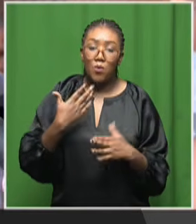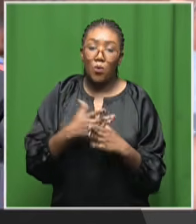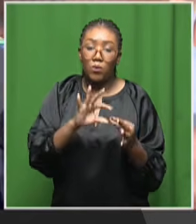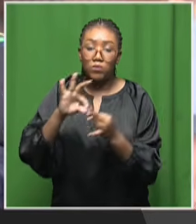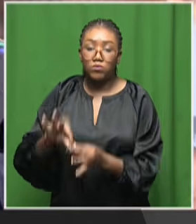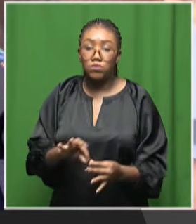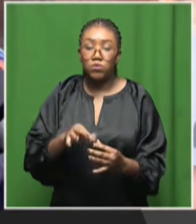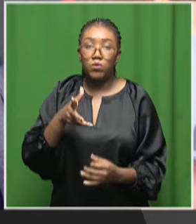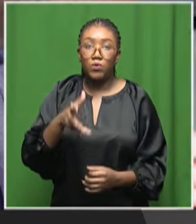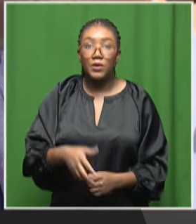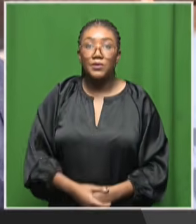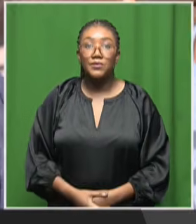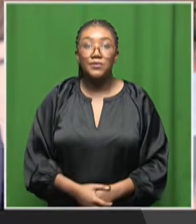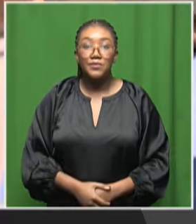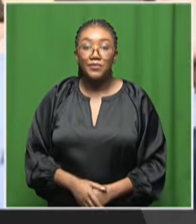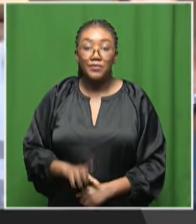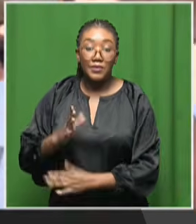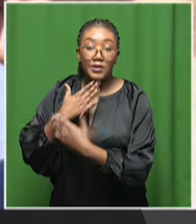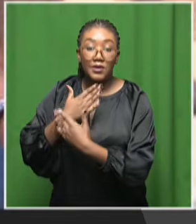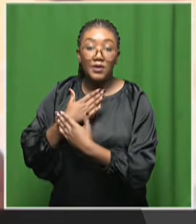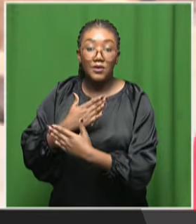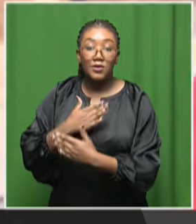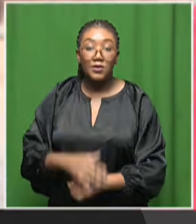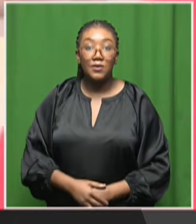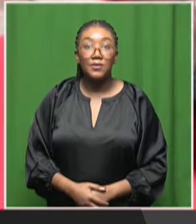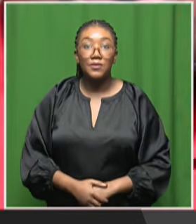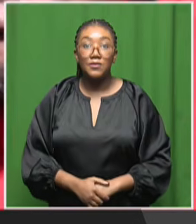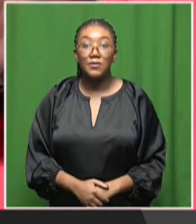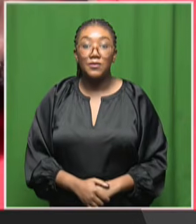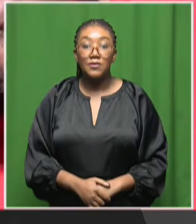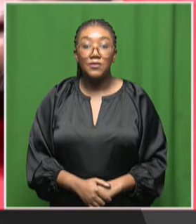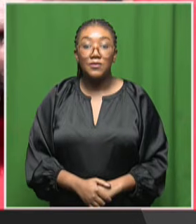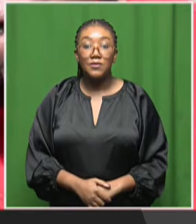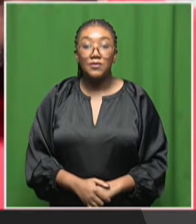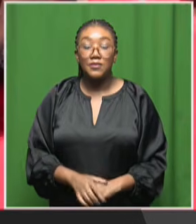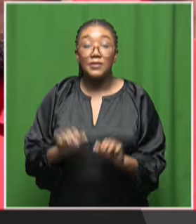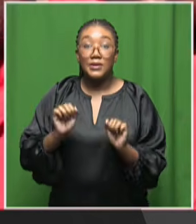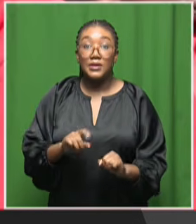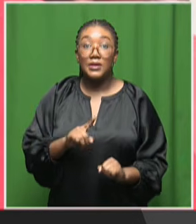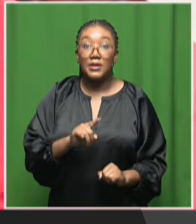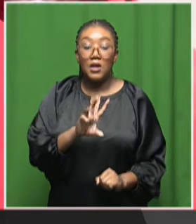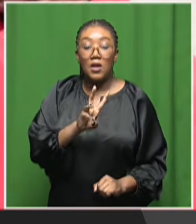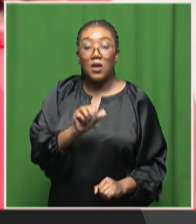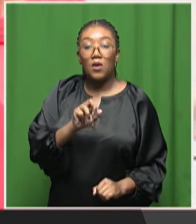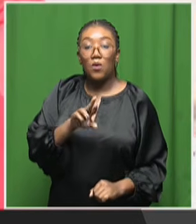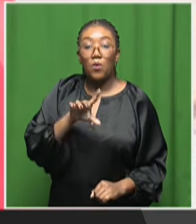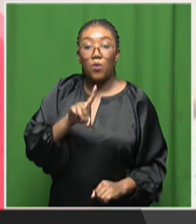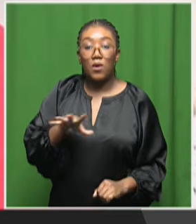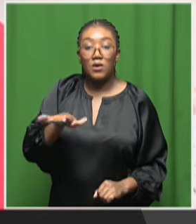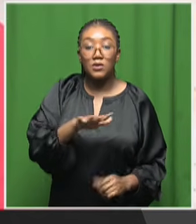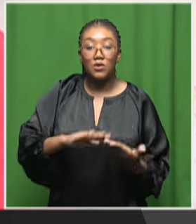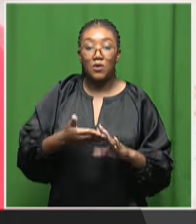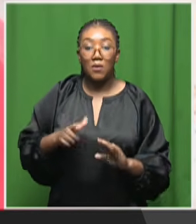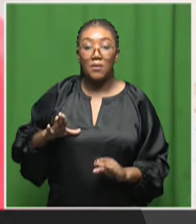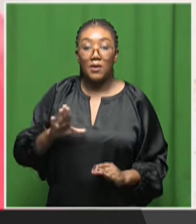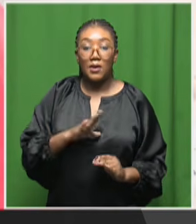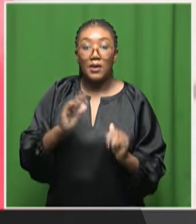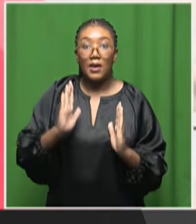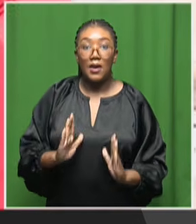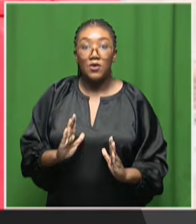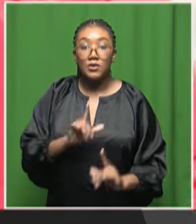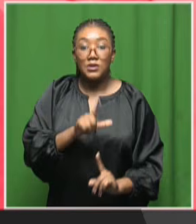them. Thank you very much. Okay, thank you very much for your time. Sakina, that was the ward councillor Tebuho Marumo engaging with SABC